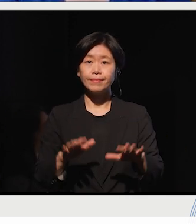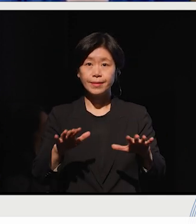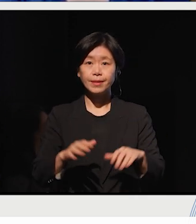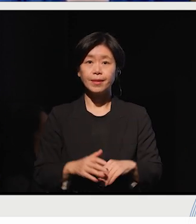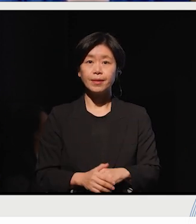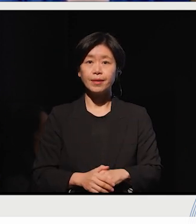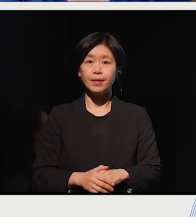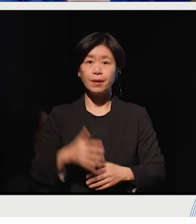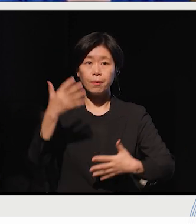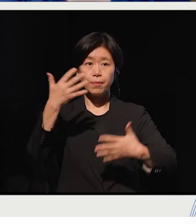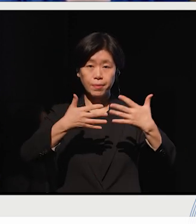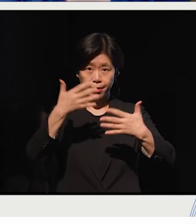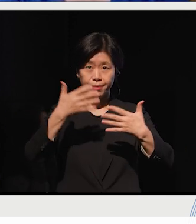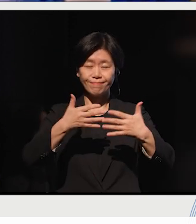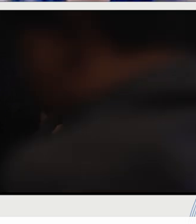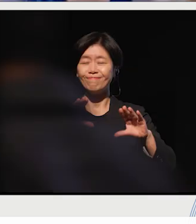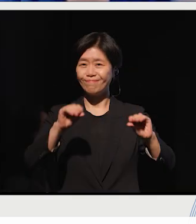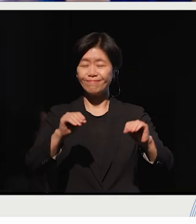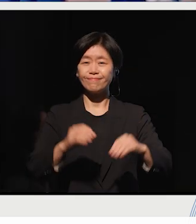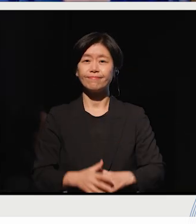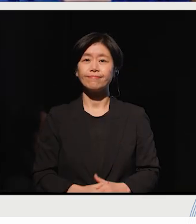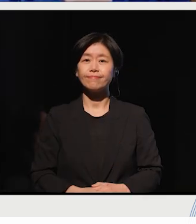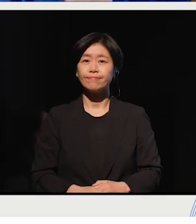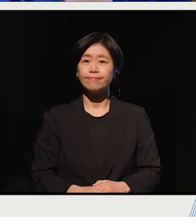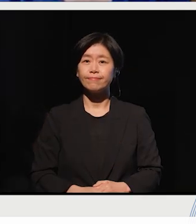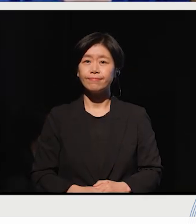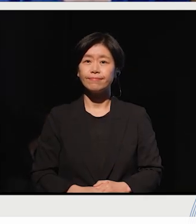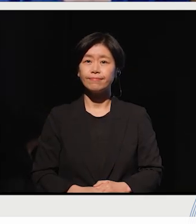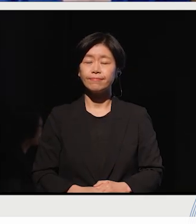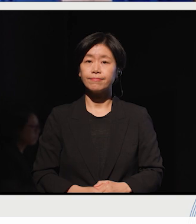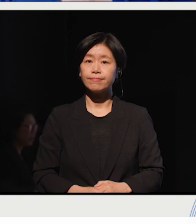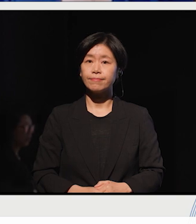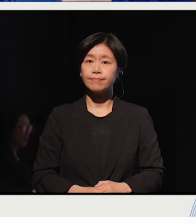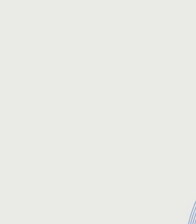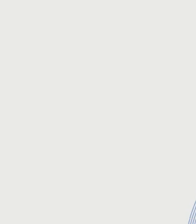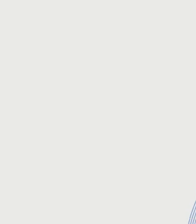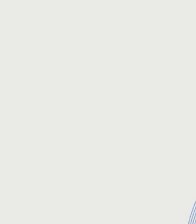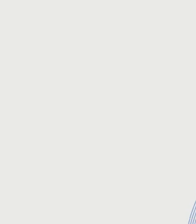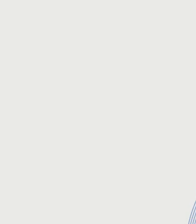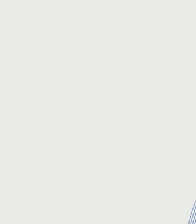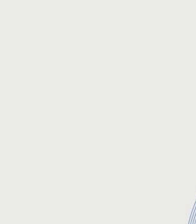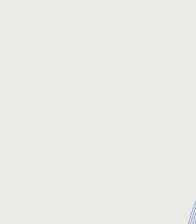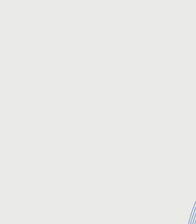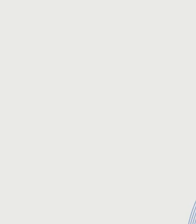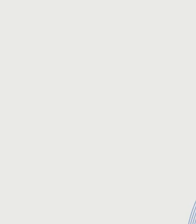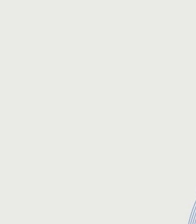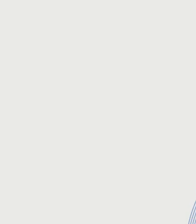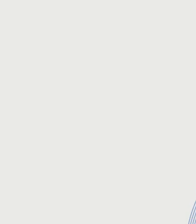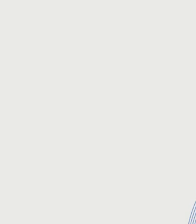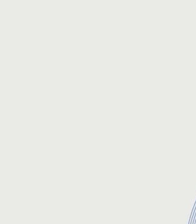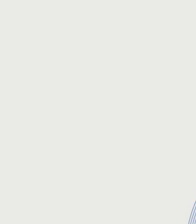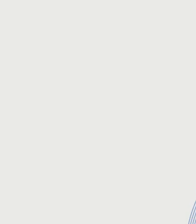can engage in a little bit of questions and answers.